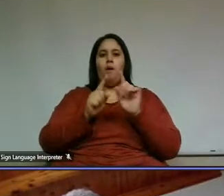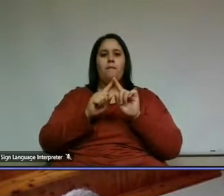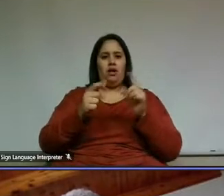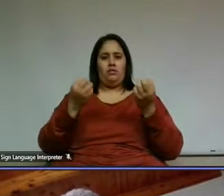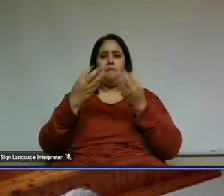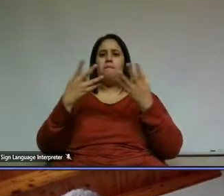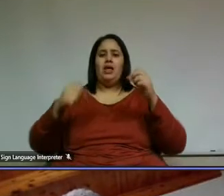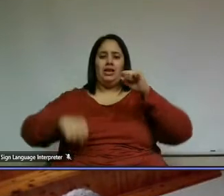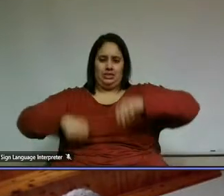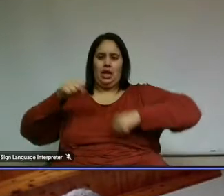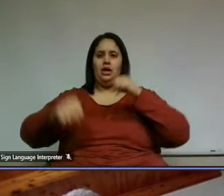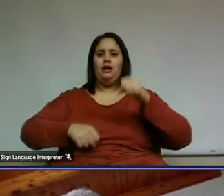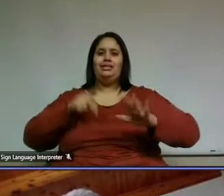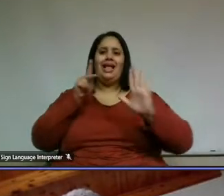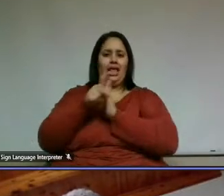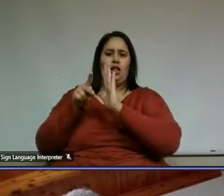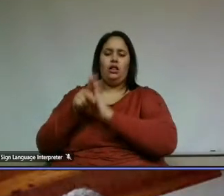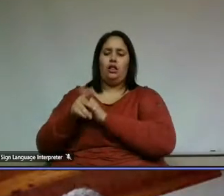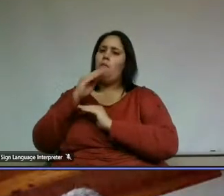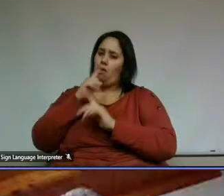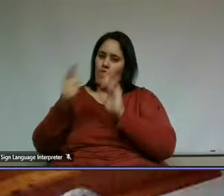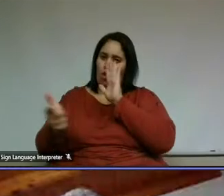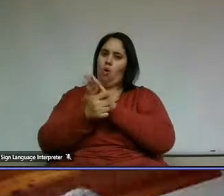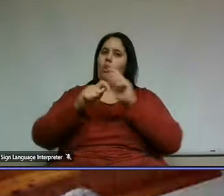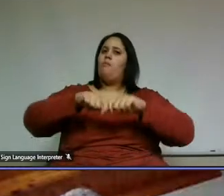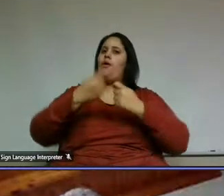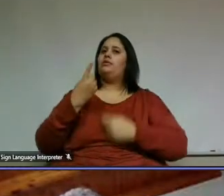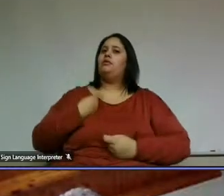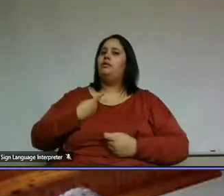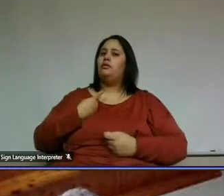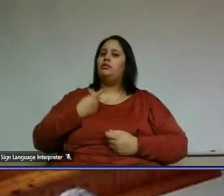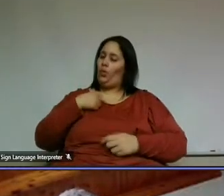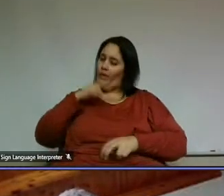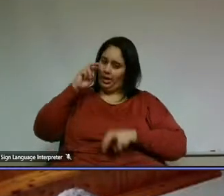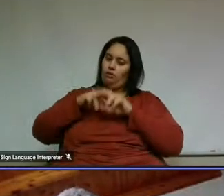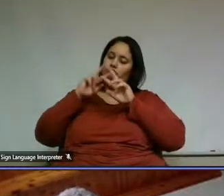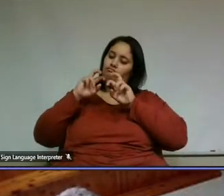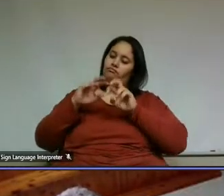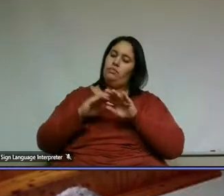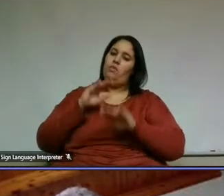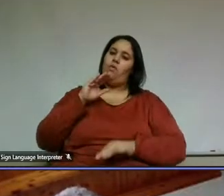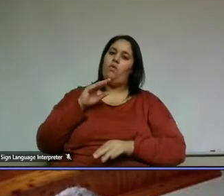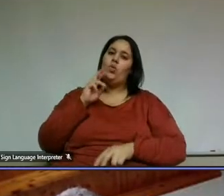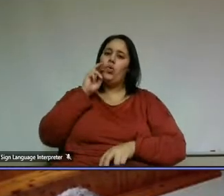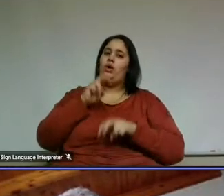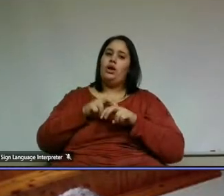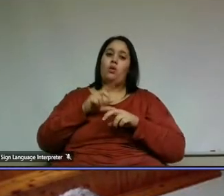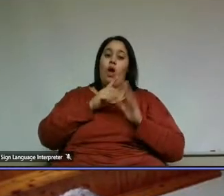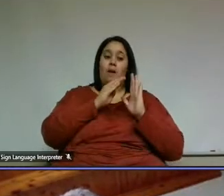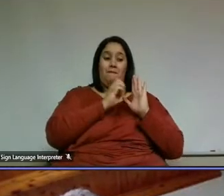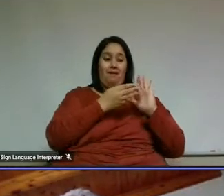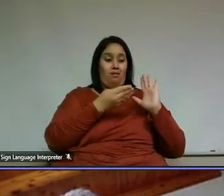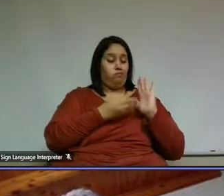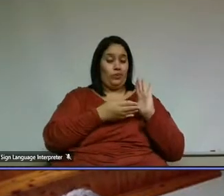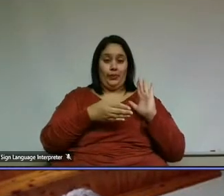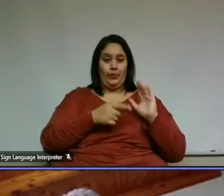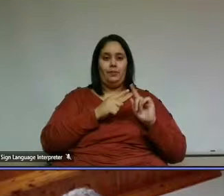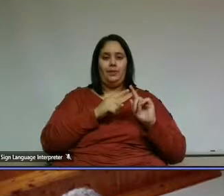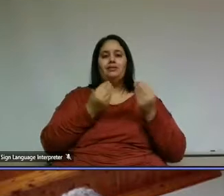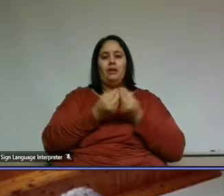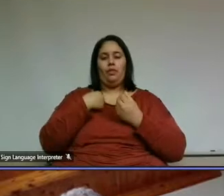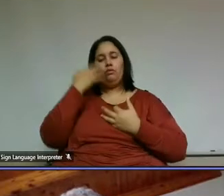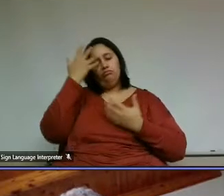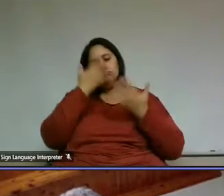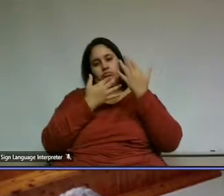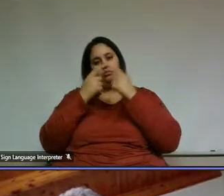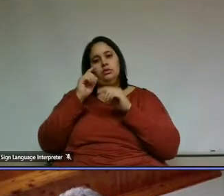cyclists killed and injured, which means they have broken that law. So we need to look at that very carefully. It doesn't necessarily sit within the bill here, but it's something that we do need to